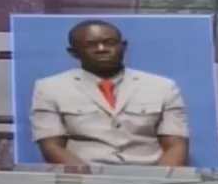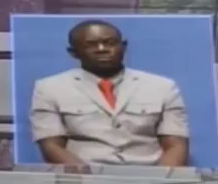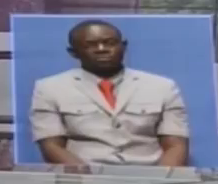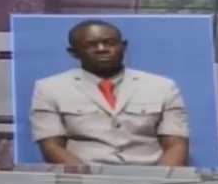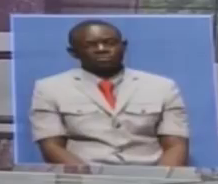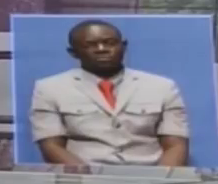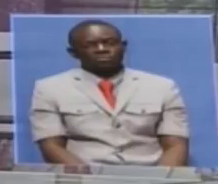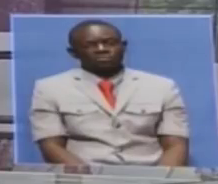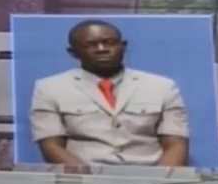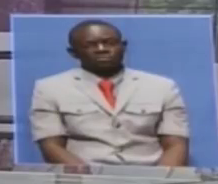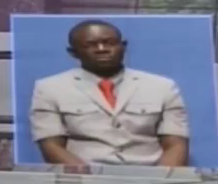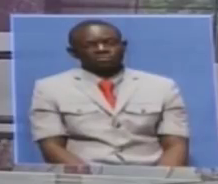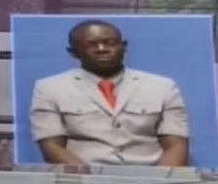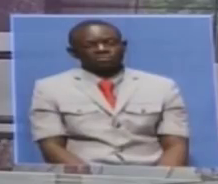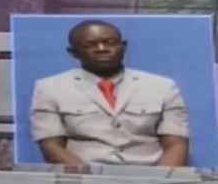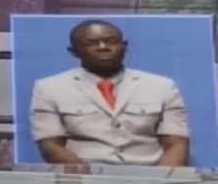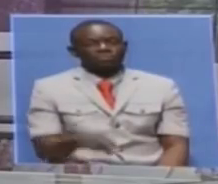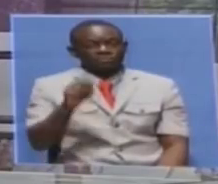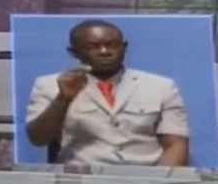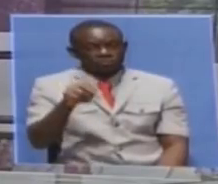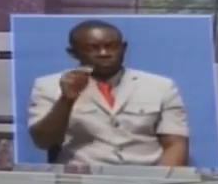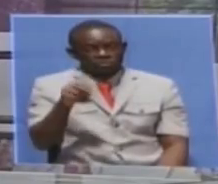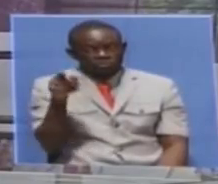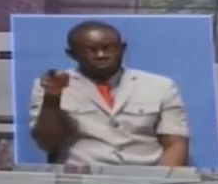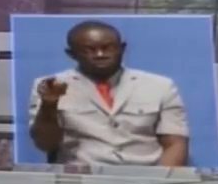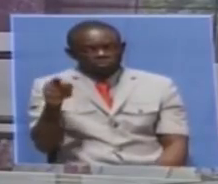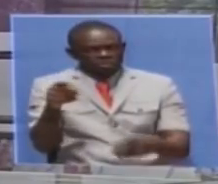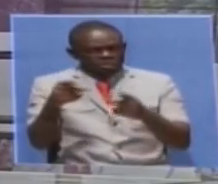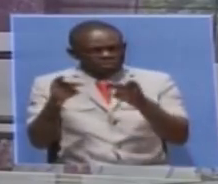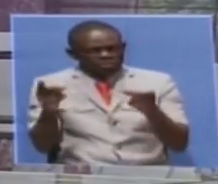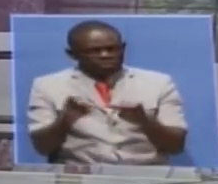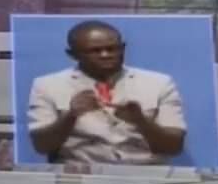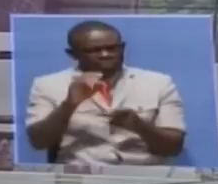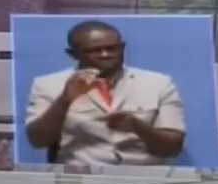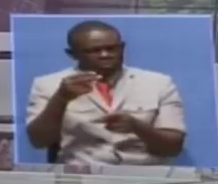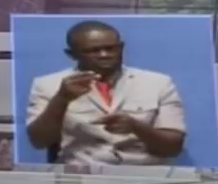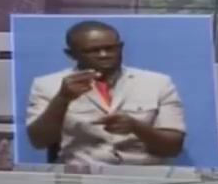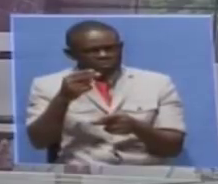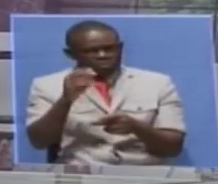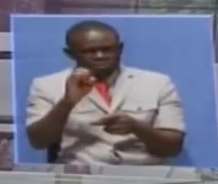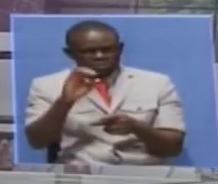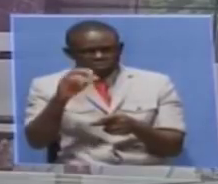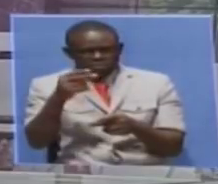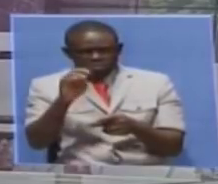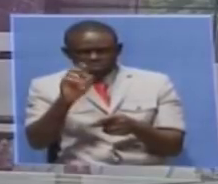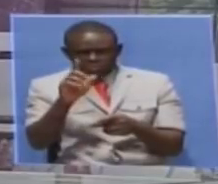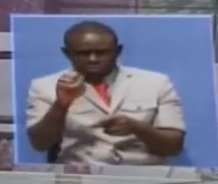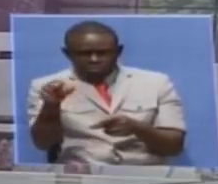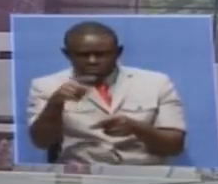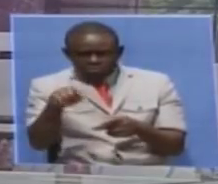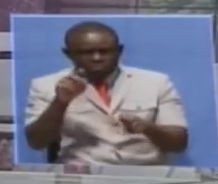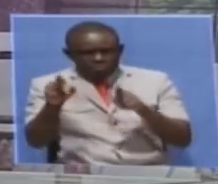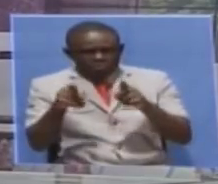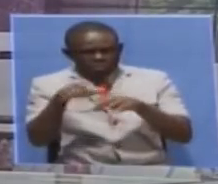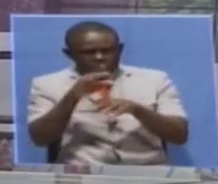Over 800 families of Chichele area in Ndola have called on the Ministry of Lands and Natural Resources to help them get back a piece